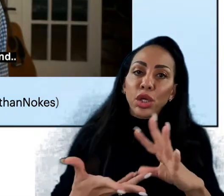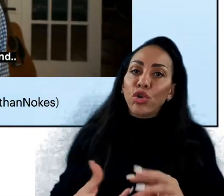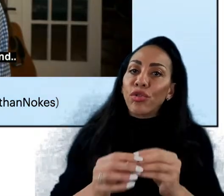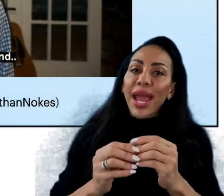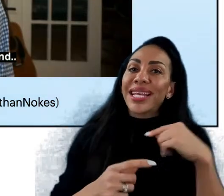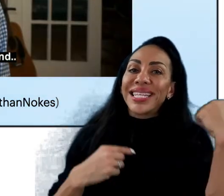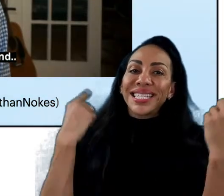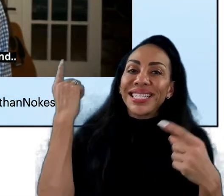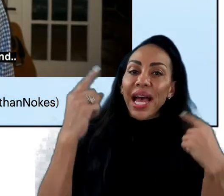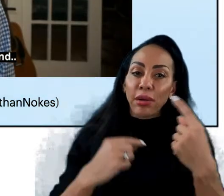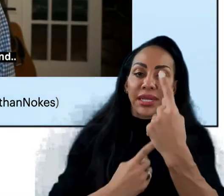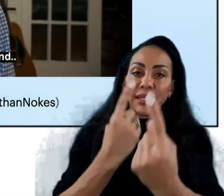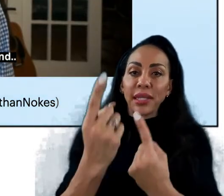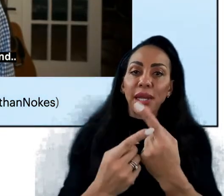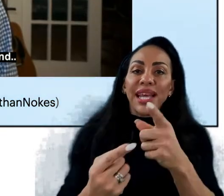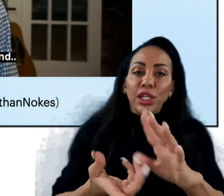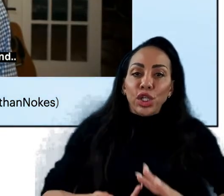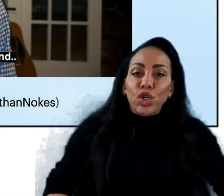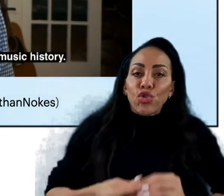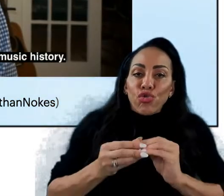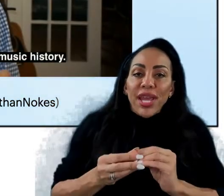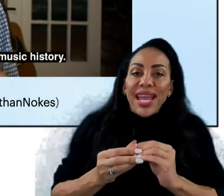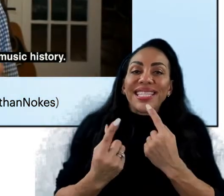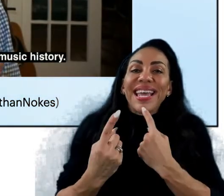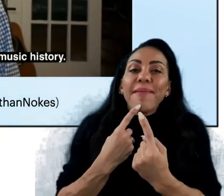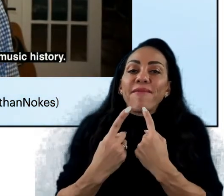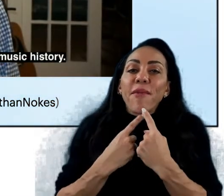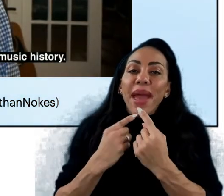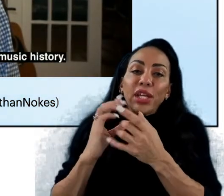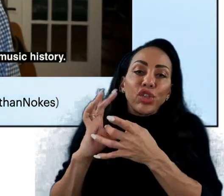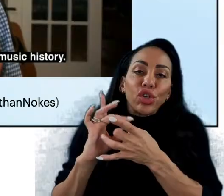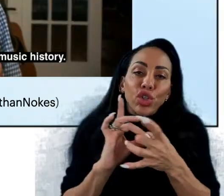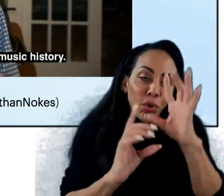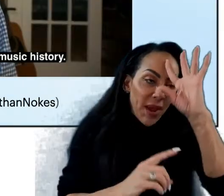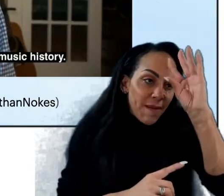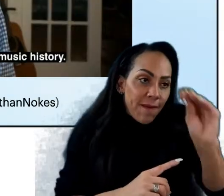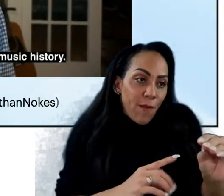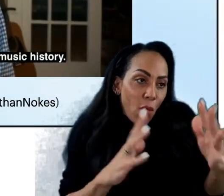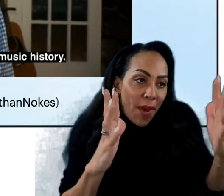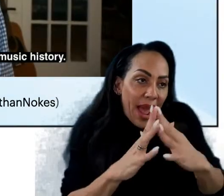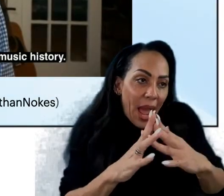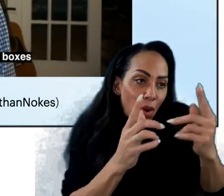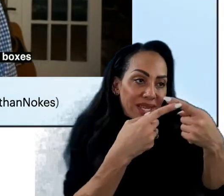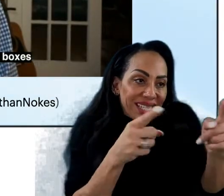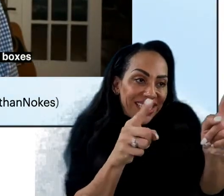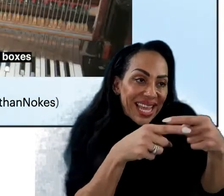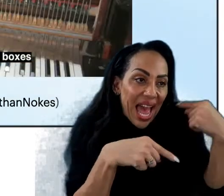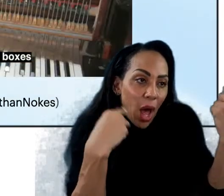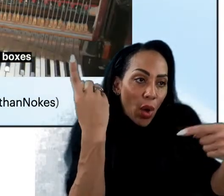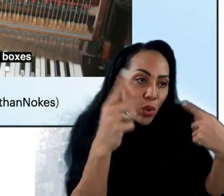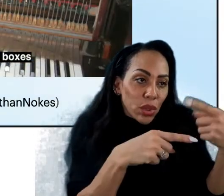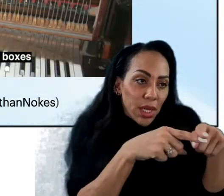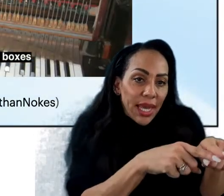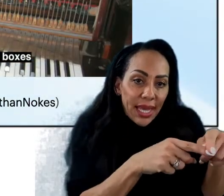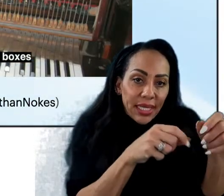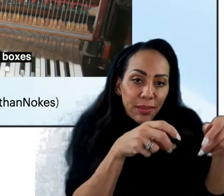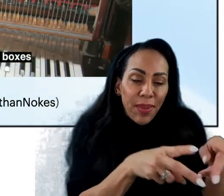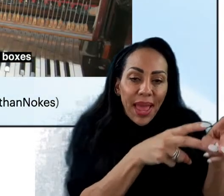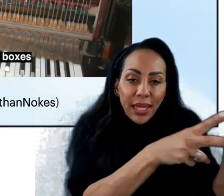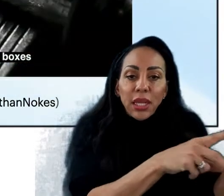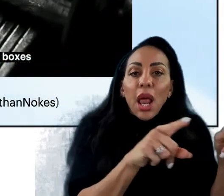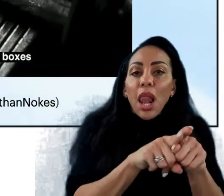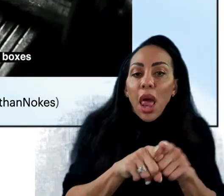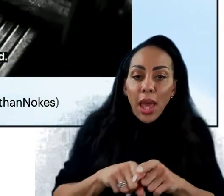just creates information to create sound. Now, there's other examples of this happening in music history. For instance, player piano